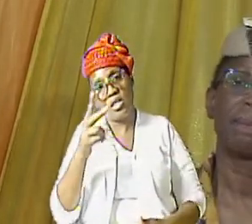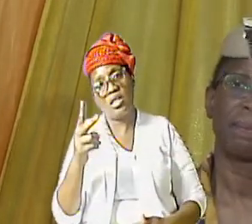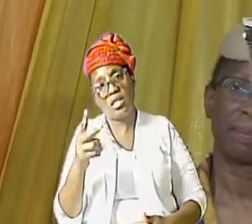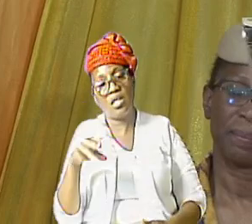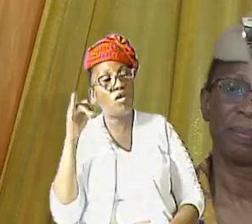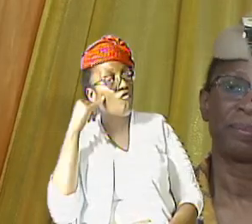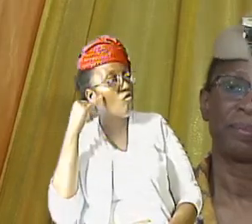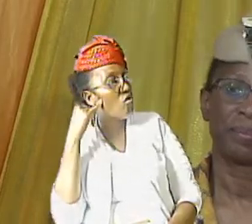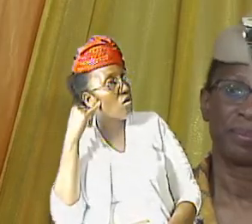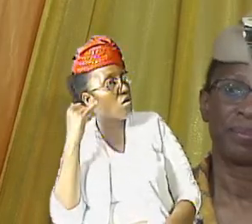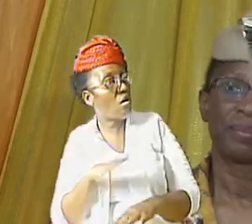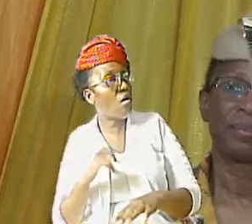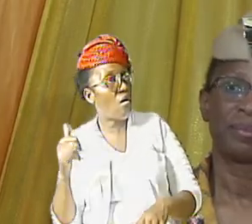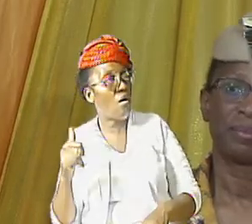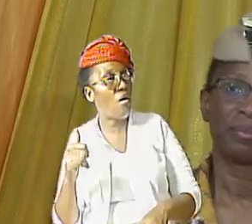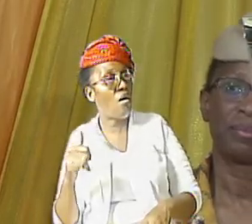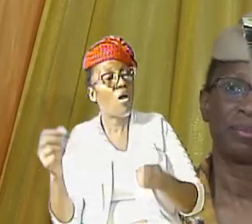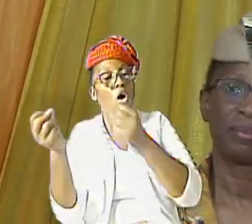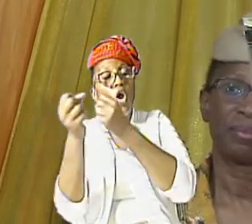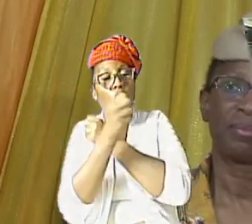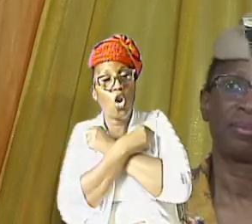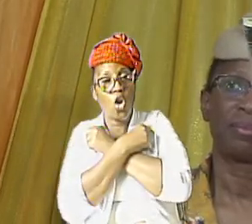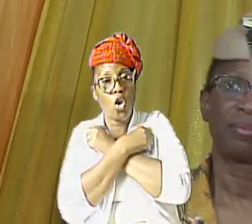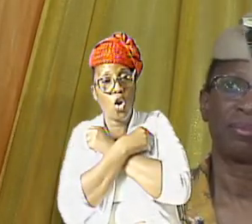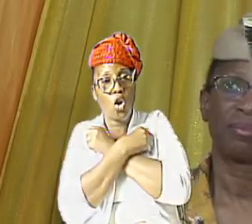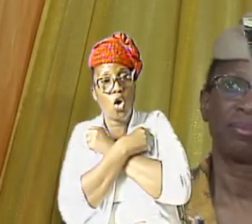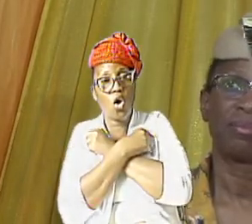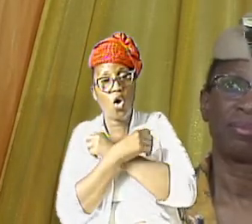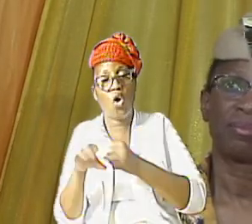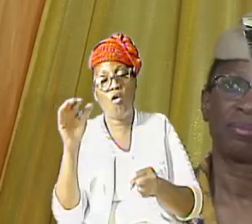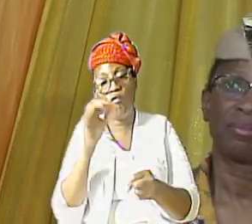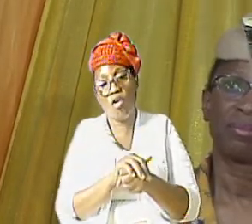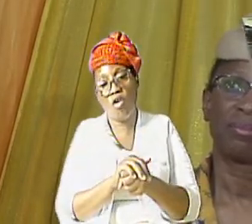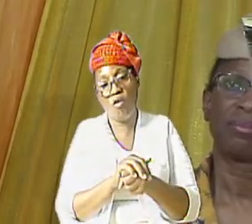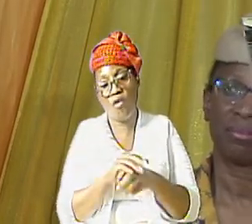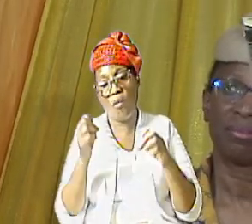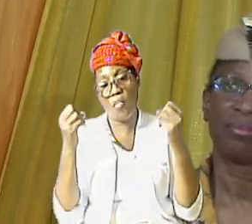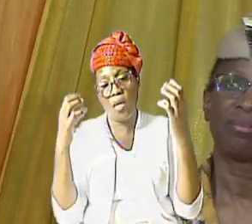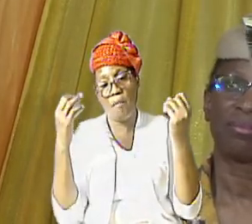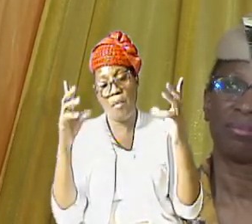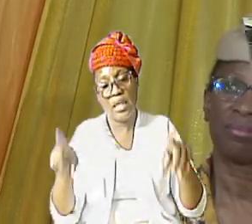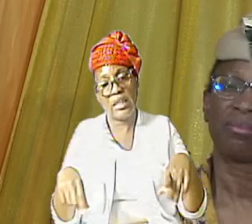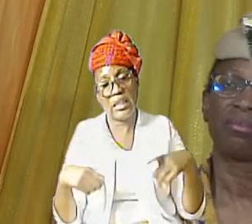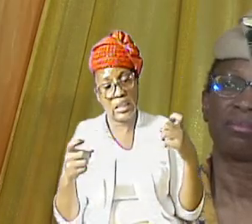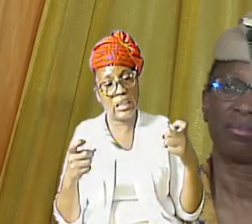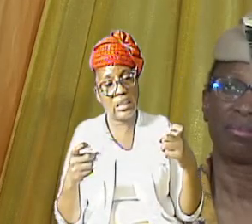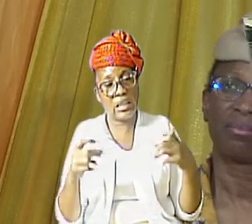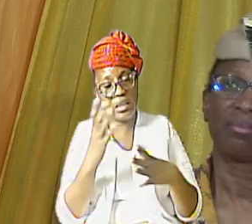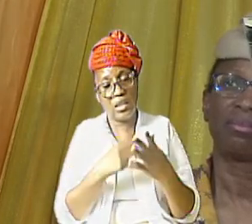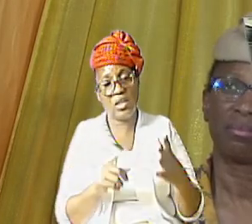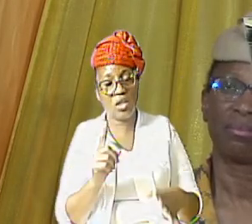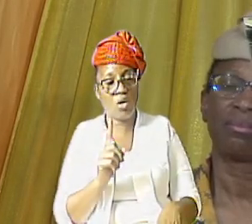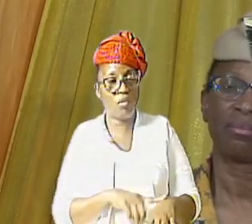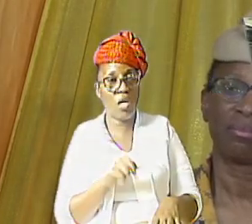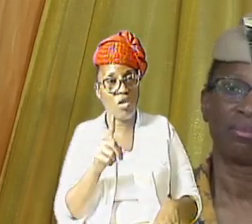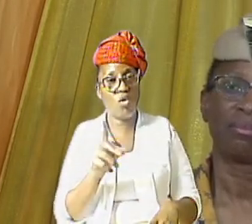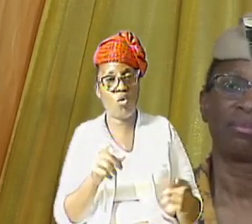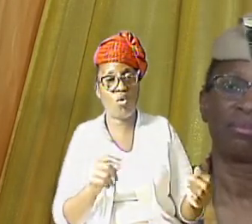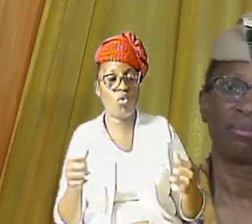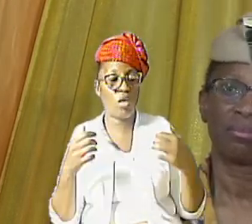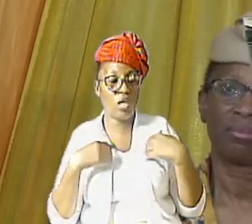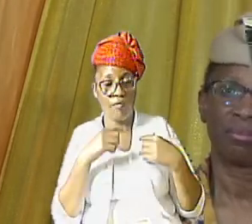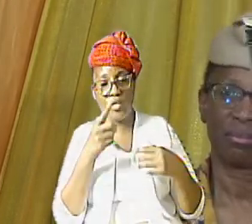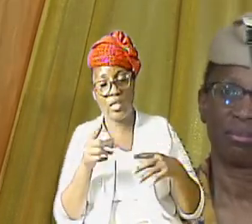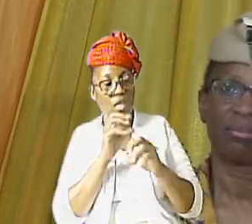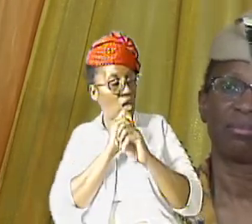a phone call or whatever. And two, love covers a multitude of sins. If you just show love, sometimes you don't have to send, you know, just a hug, just a